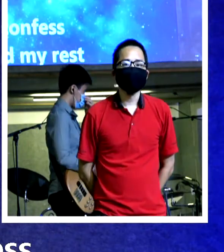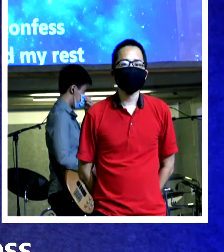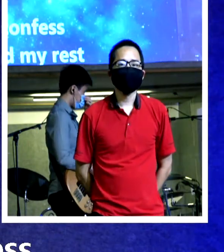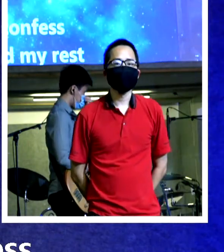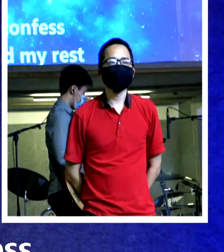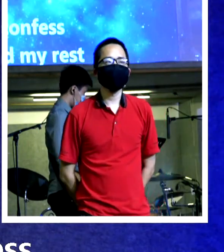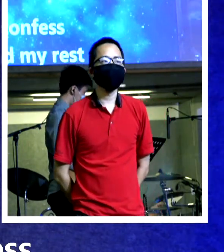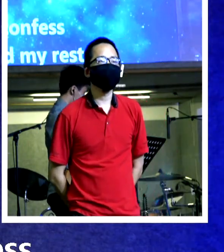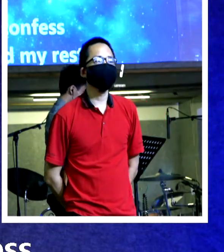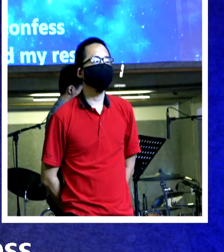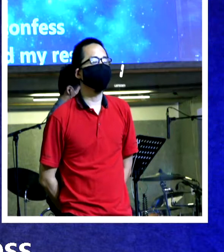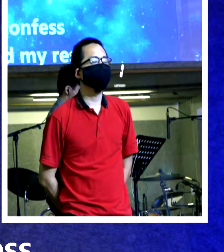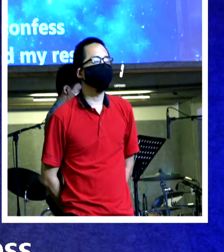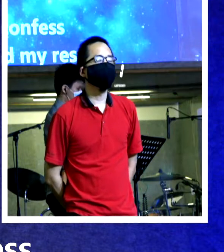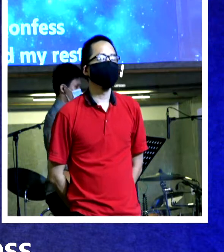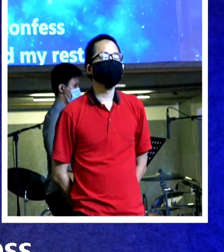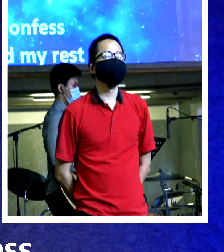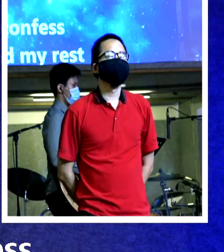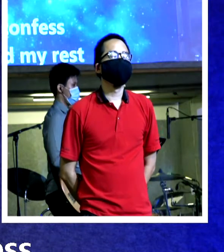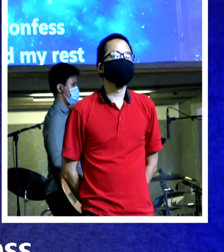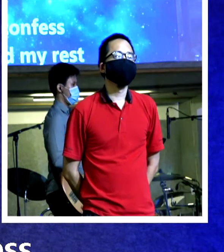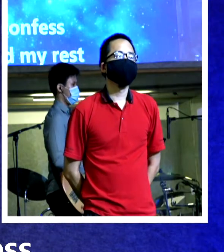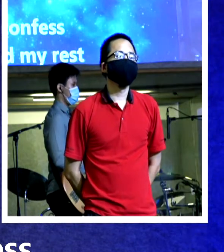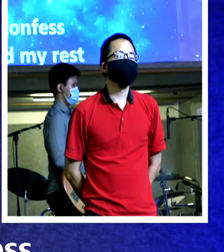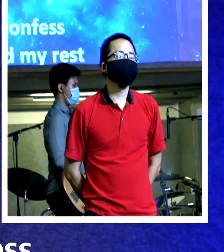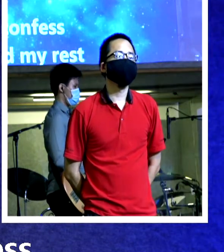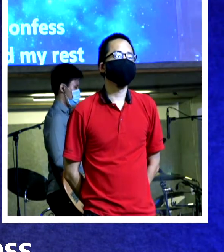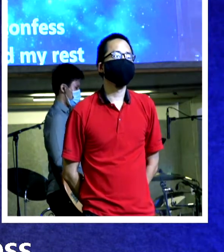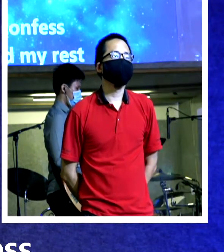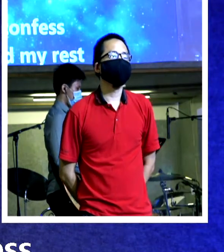Lord, we come now in worship and in surrender to you, God.